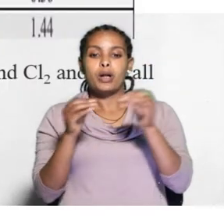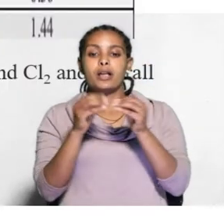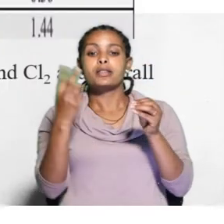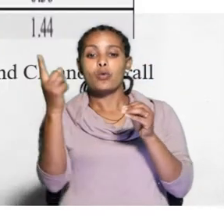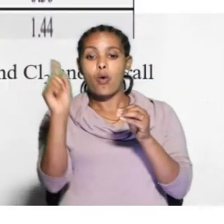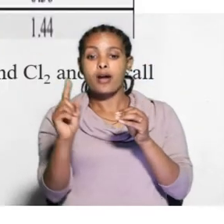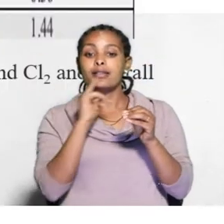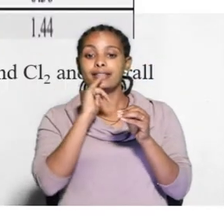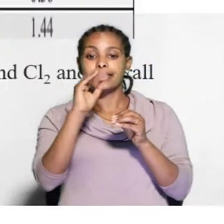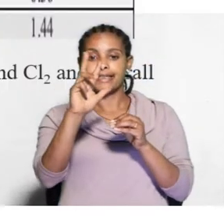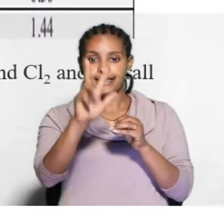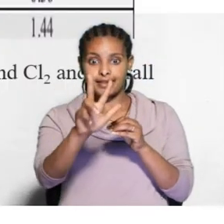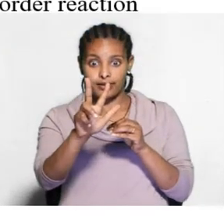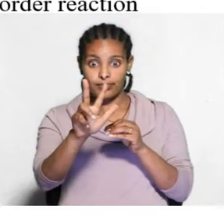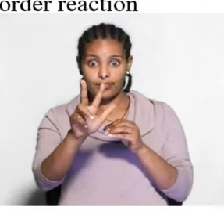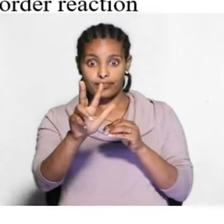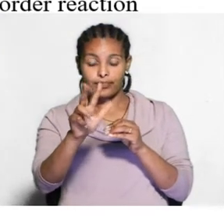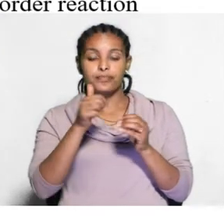three